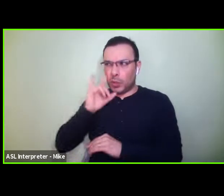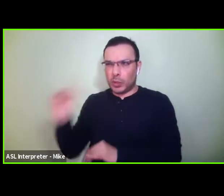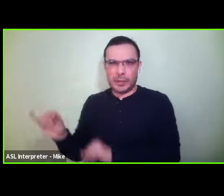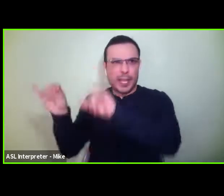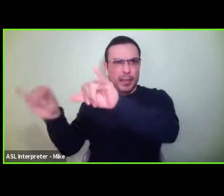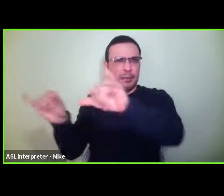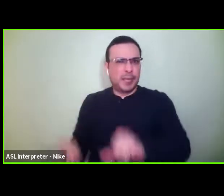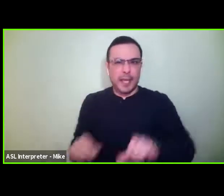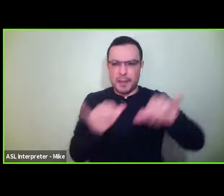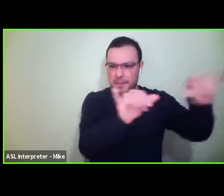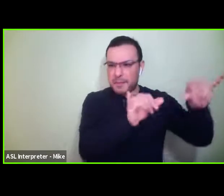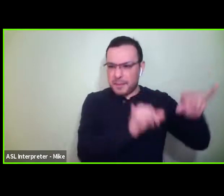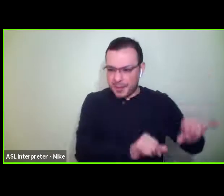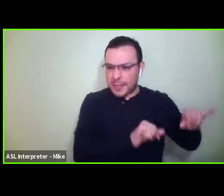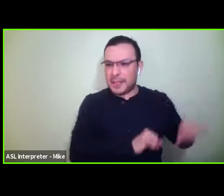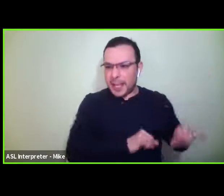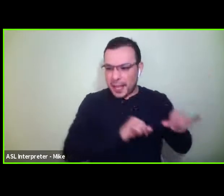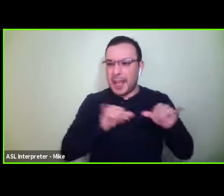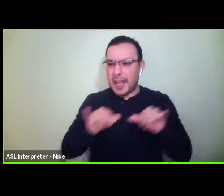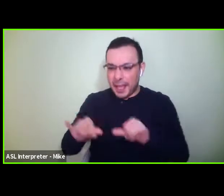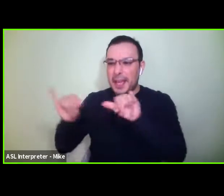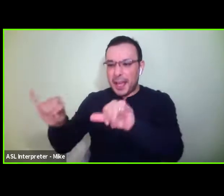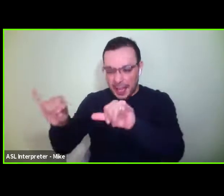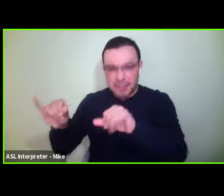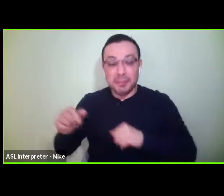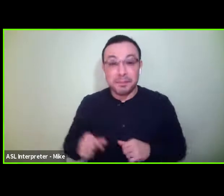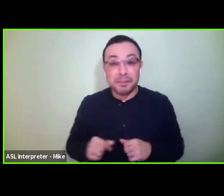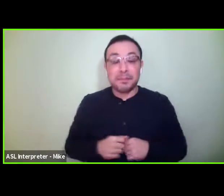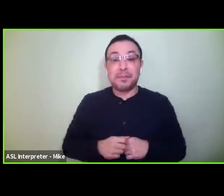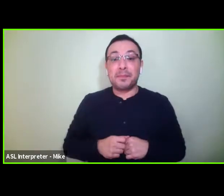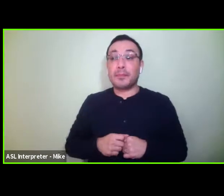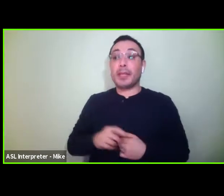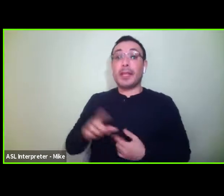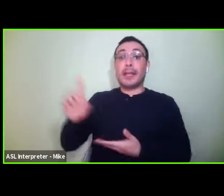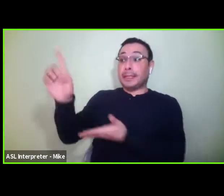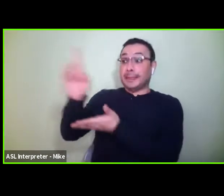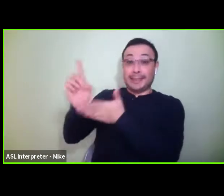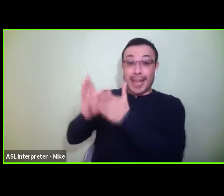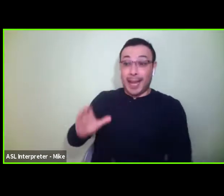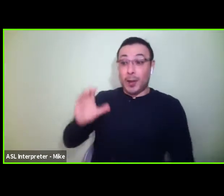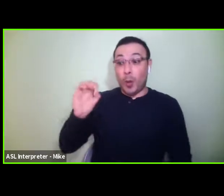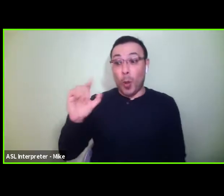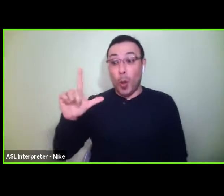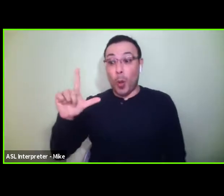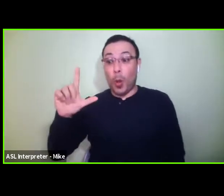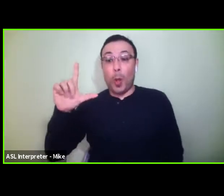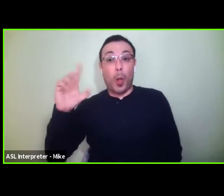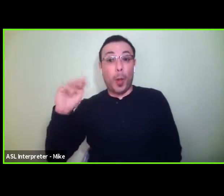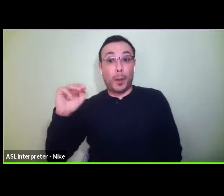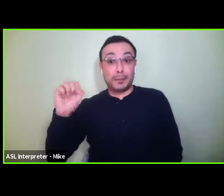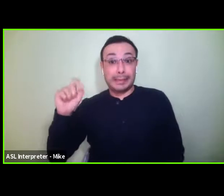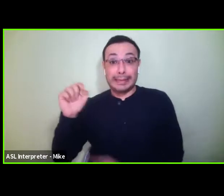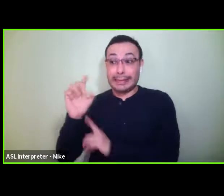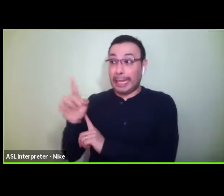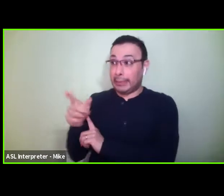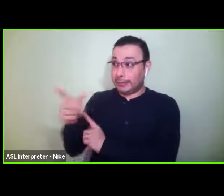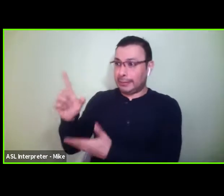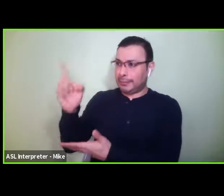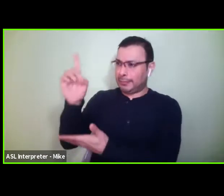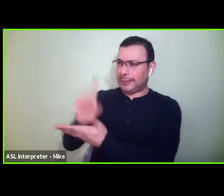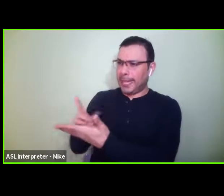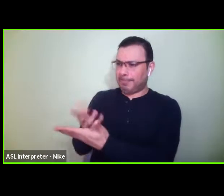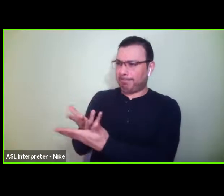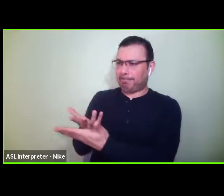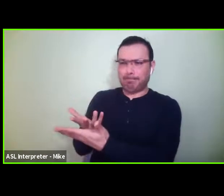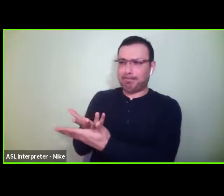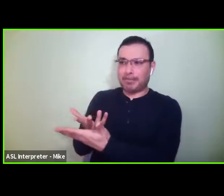deaf students could attend college, it was important for Gallaudet to express this sense of normality. But